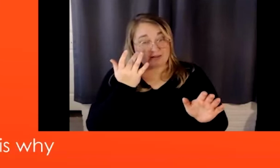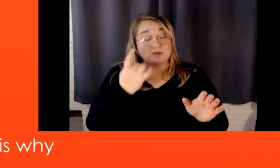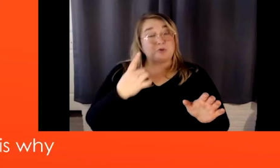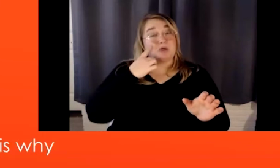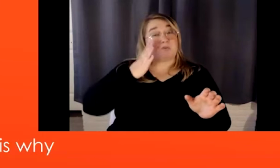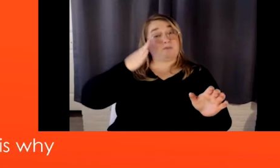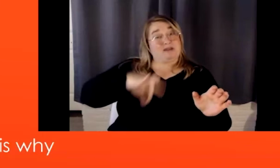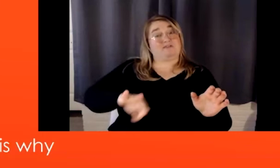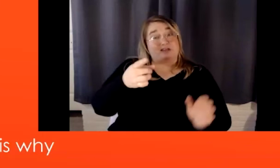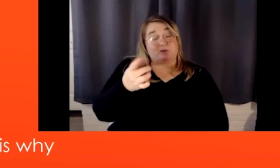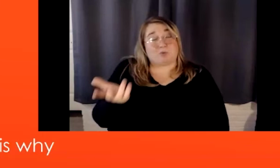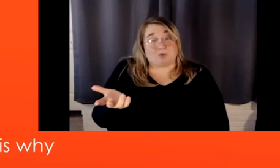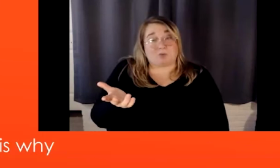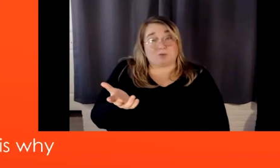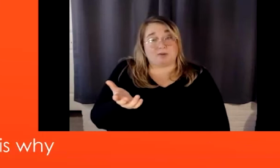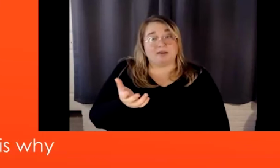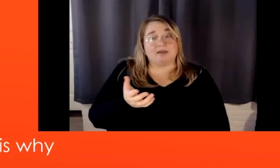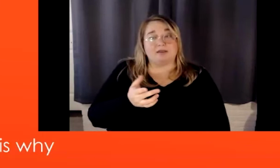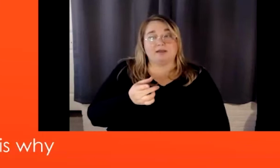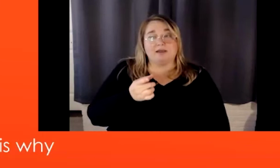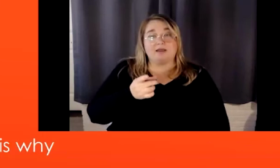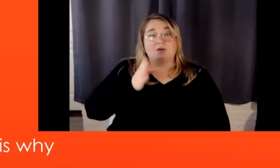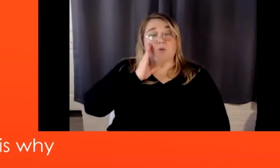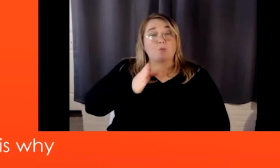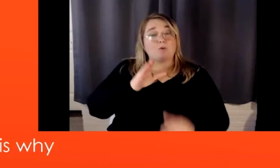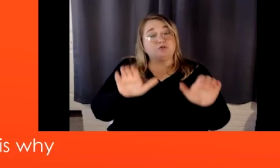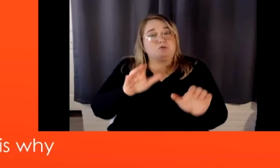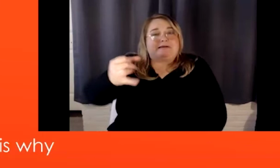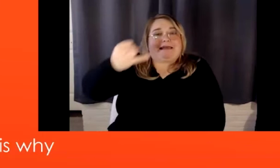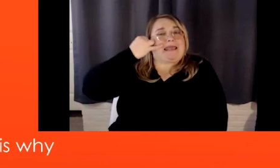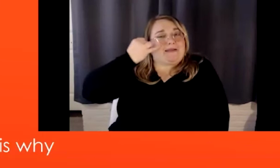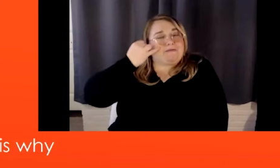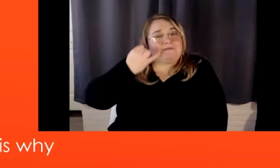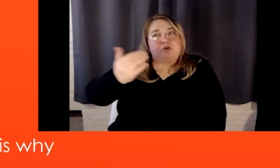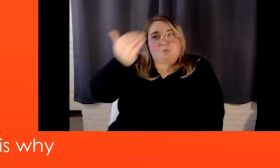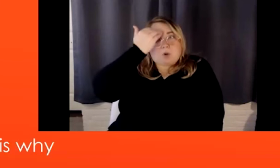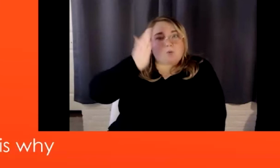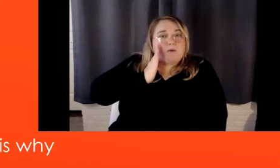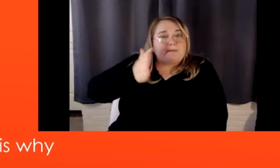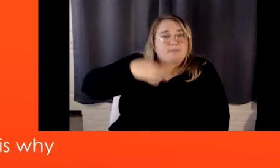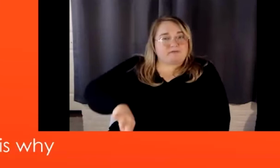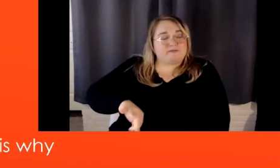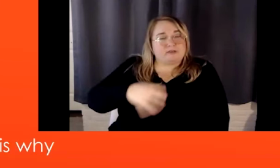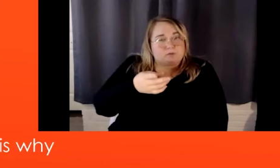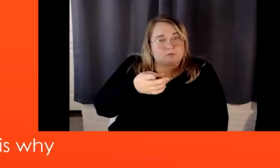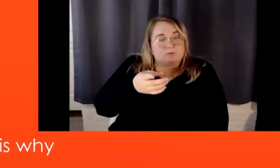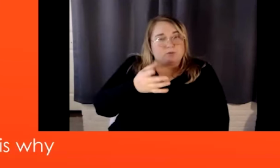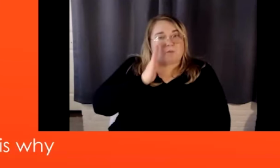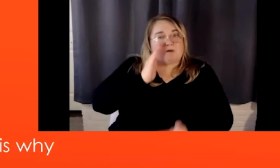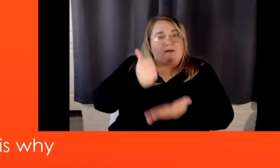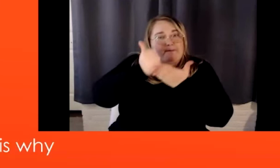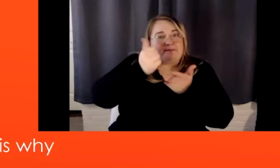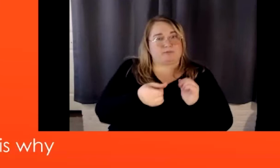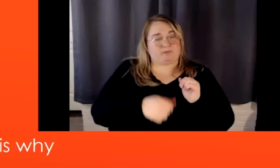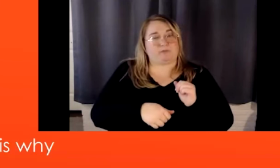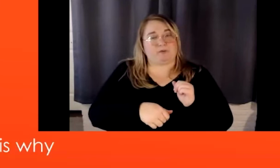you. And you weren't going to do it unless you knew it would benefit you. Right? And once you decided to do